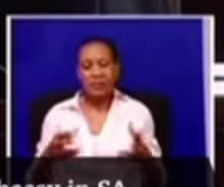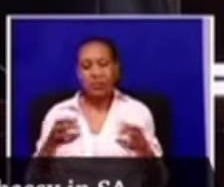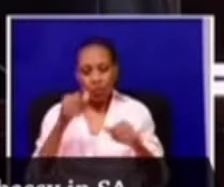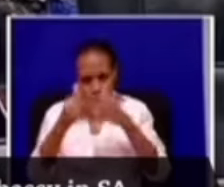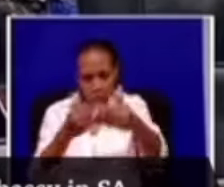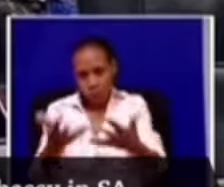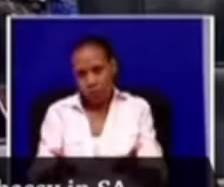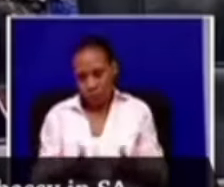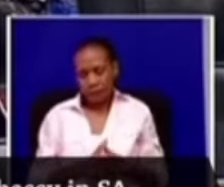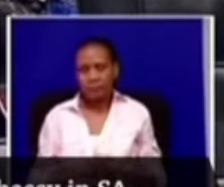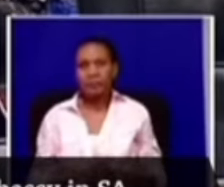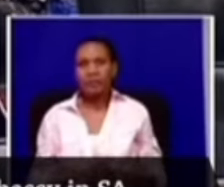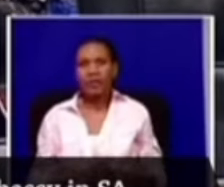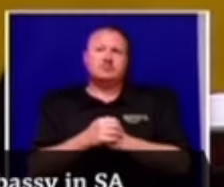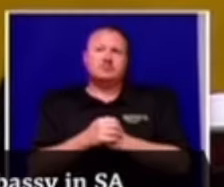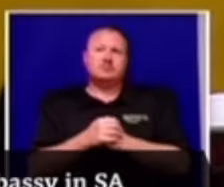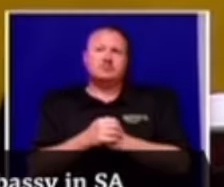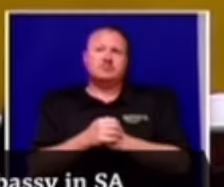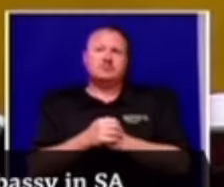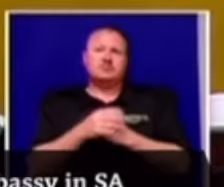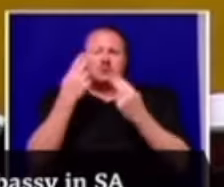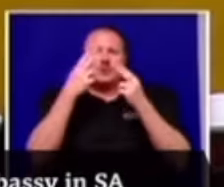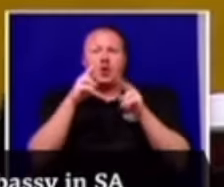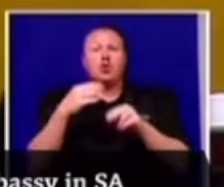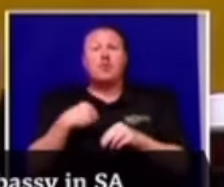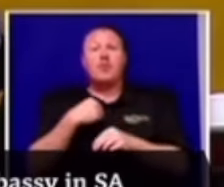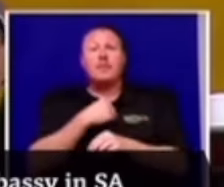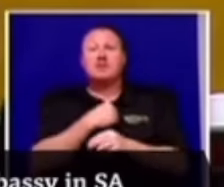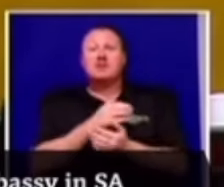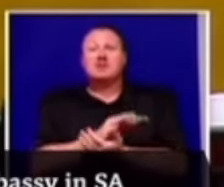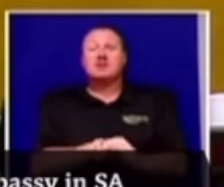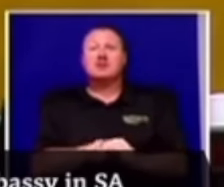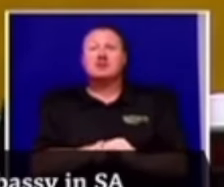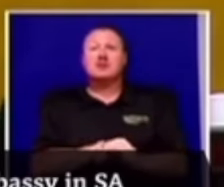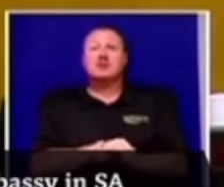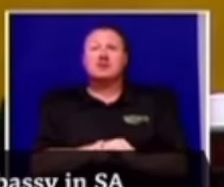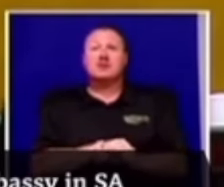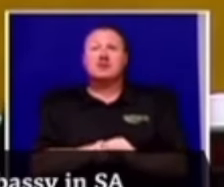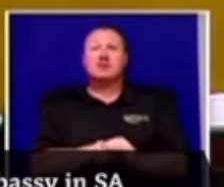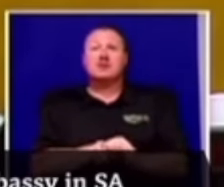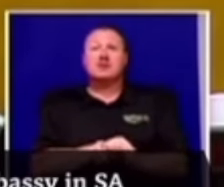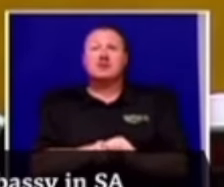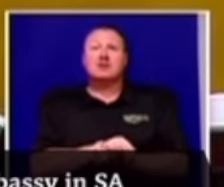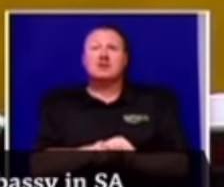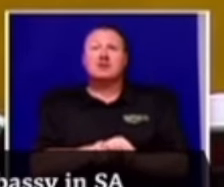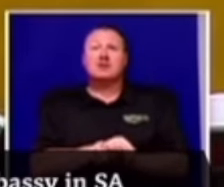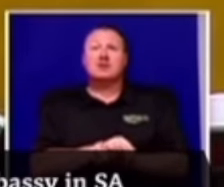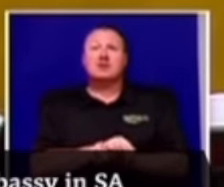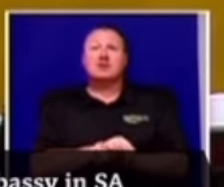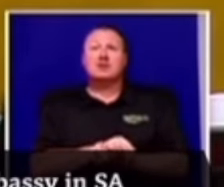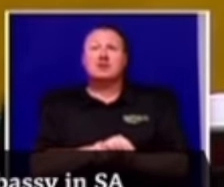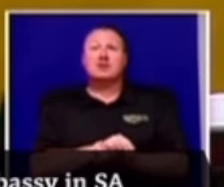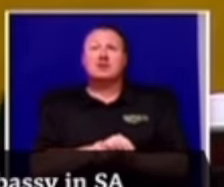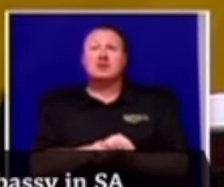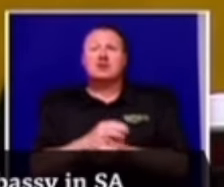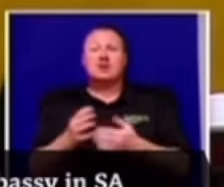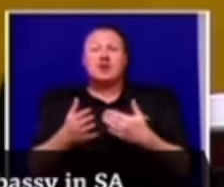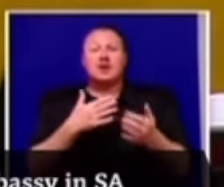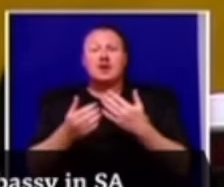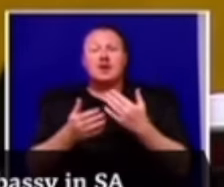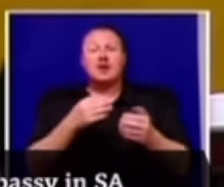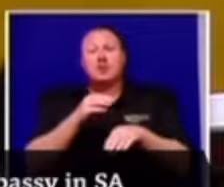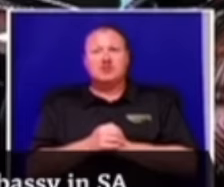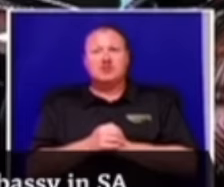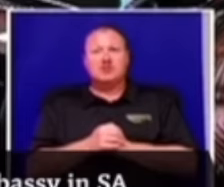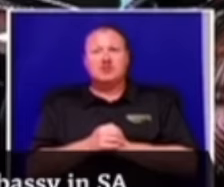a shabbatine who stand for peace honorable members is there any other further comment or declaration in